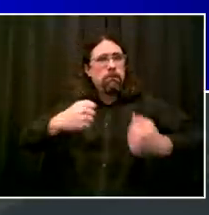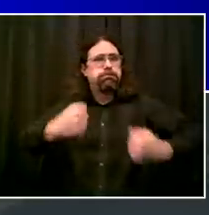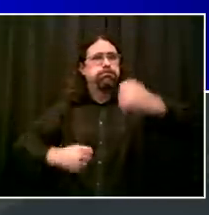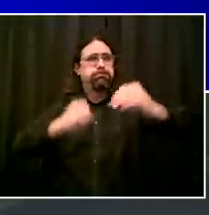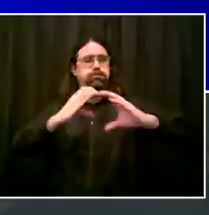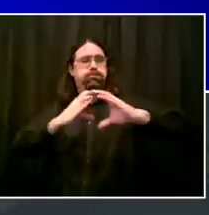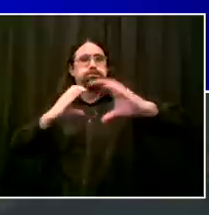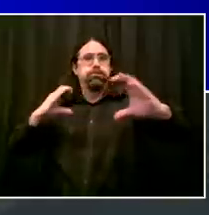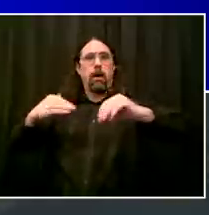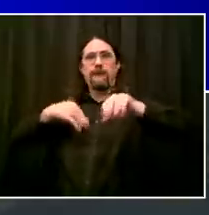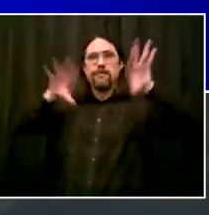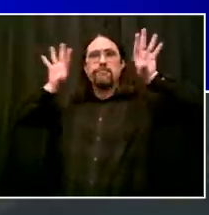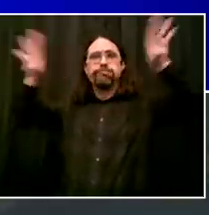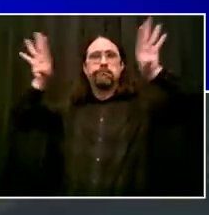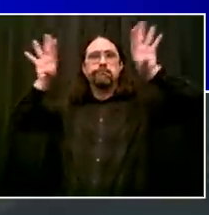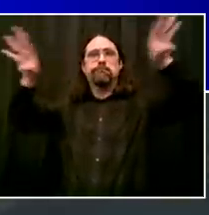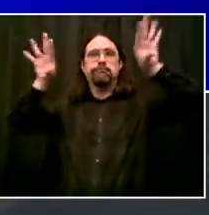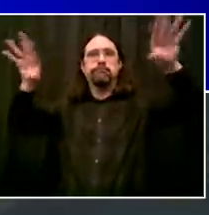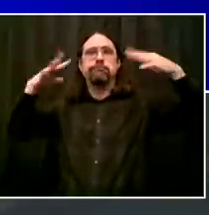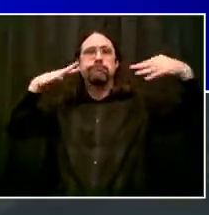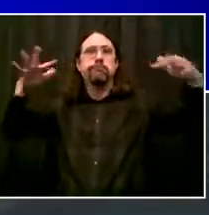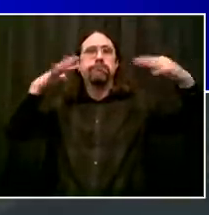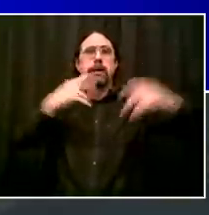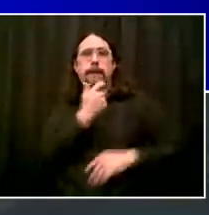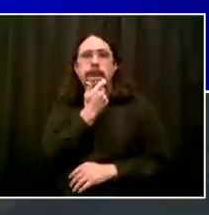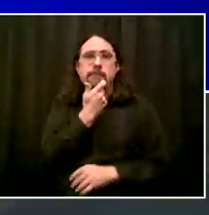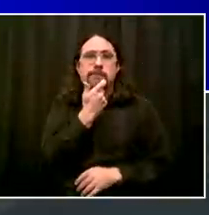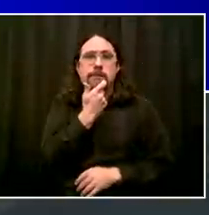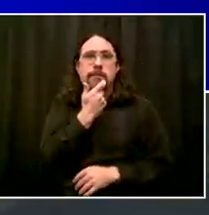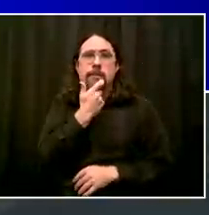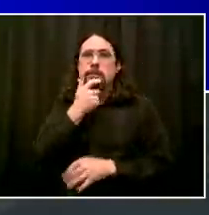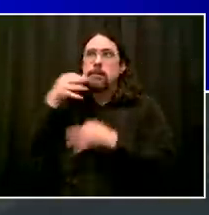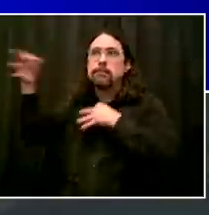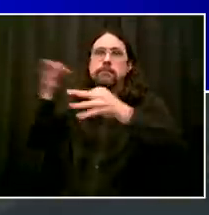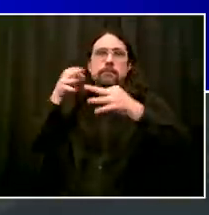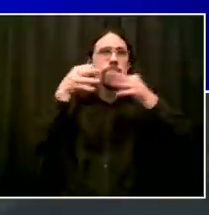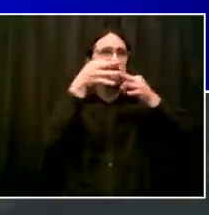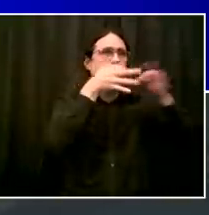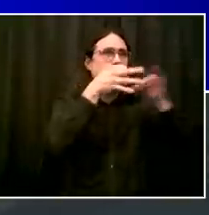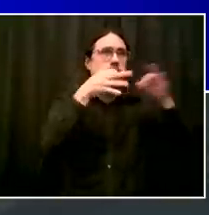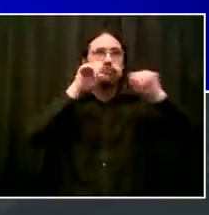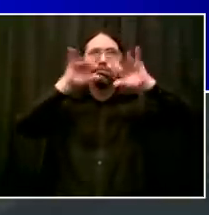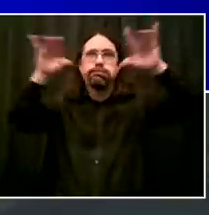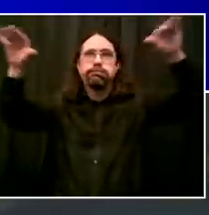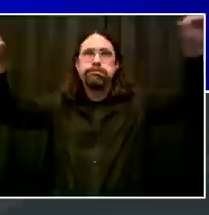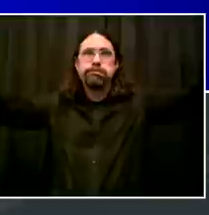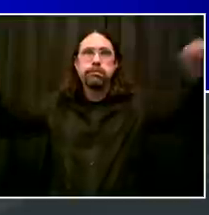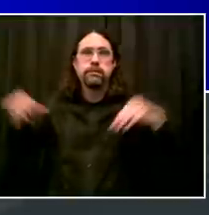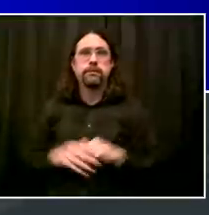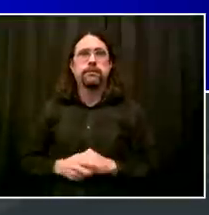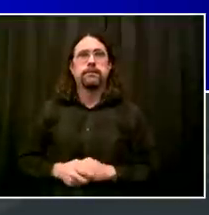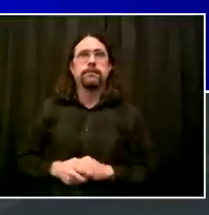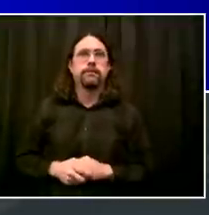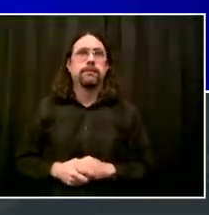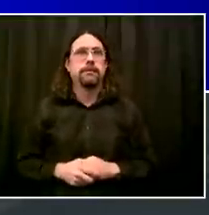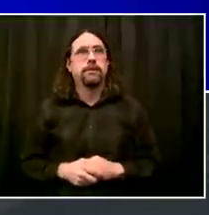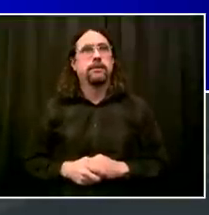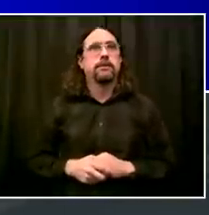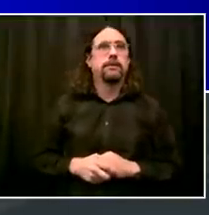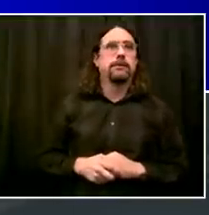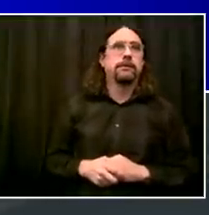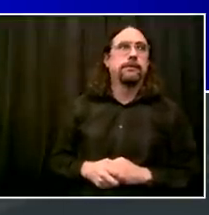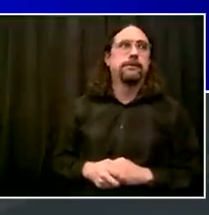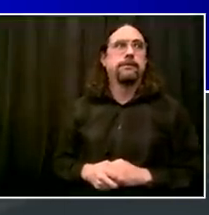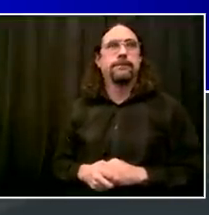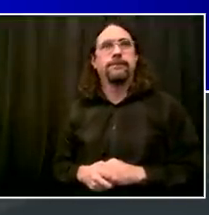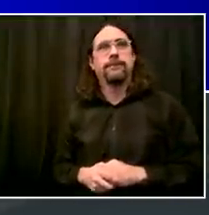Now, a new innovation. It's fascinating. In any crisis, we go through the pain and the challenge, but we also see the amazing ingenuity. I've talked about the people who came up with a way